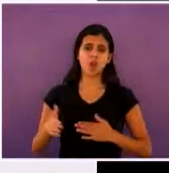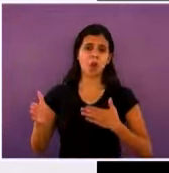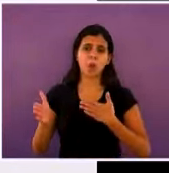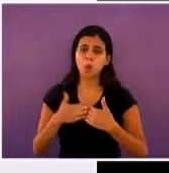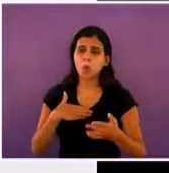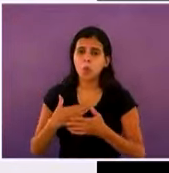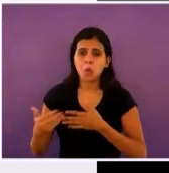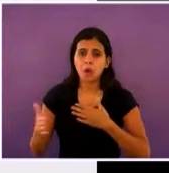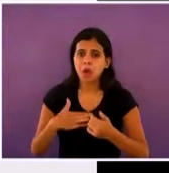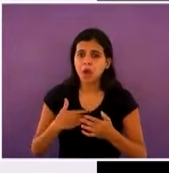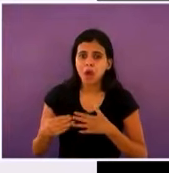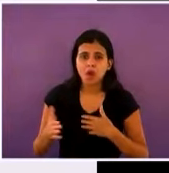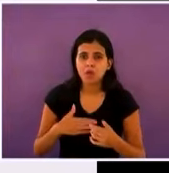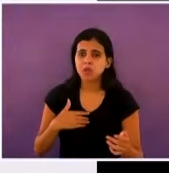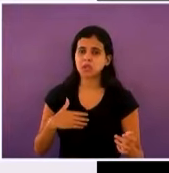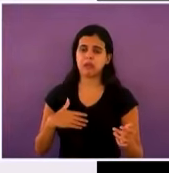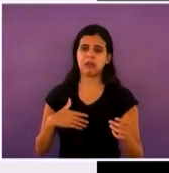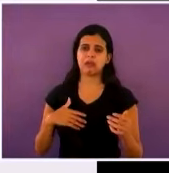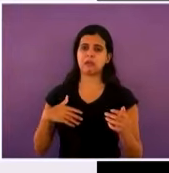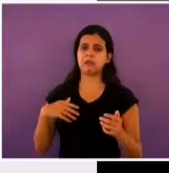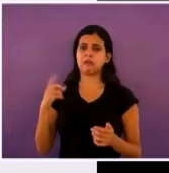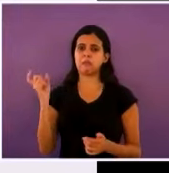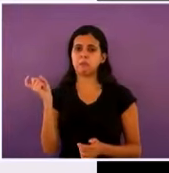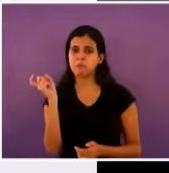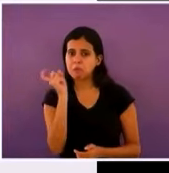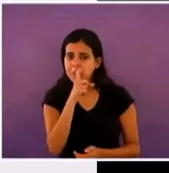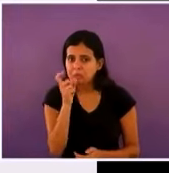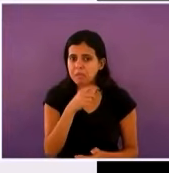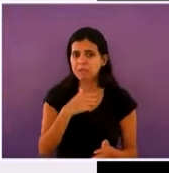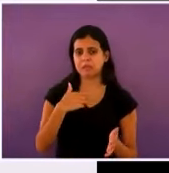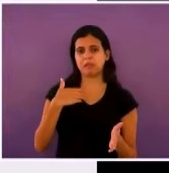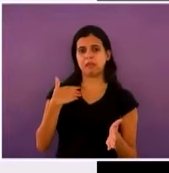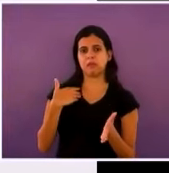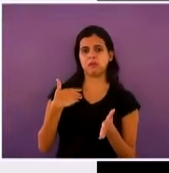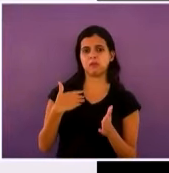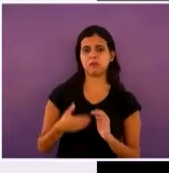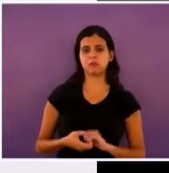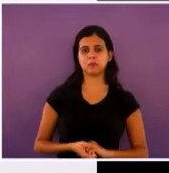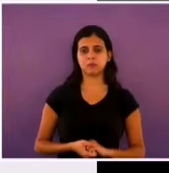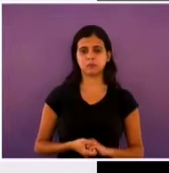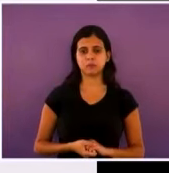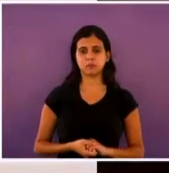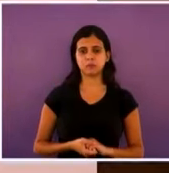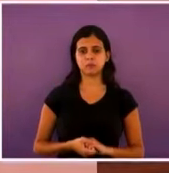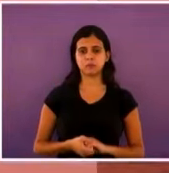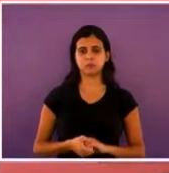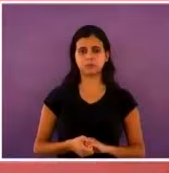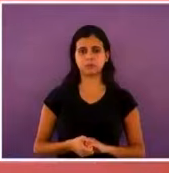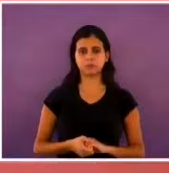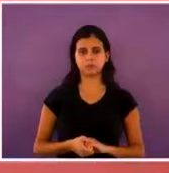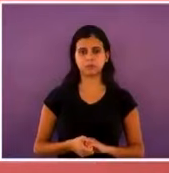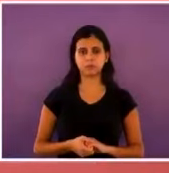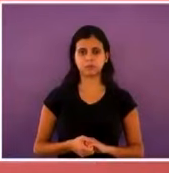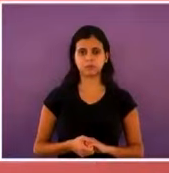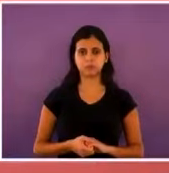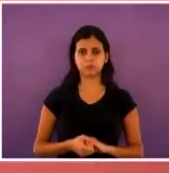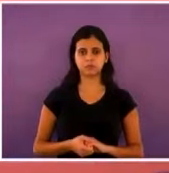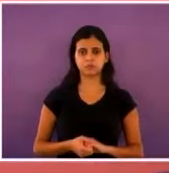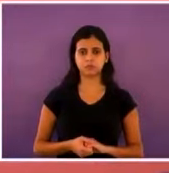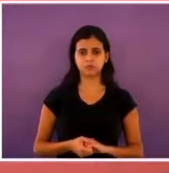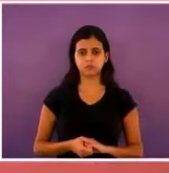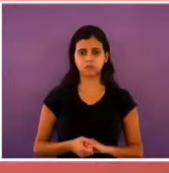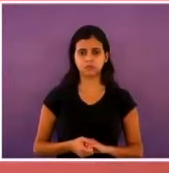de comprometimento intenso do evangelho. It doesn't mean to be